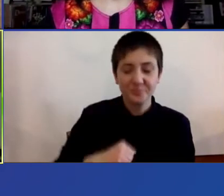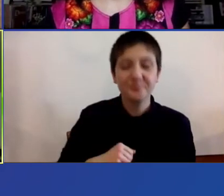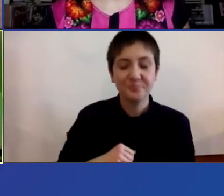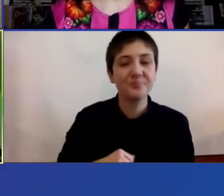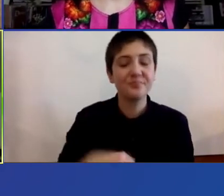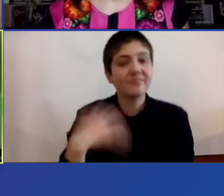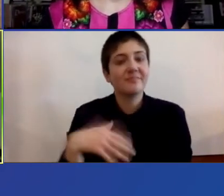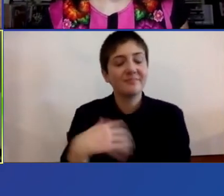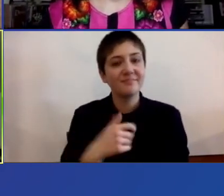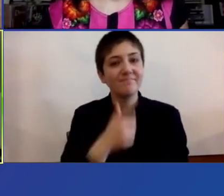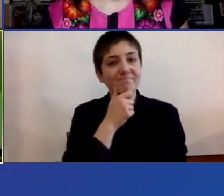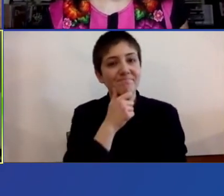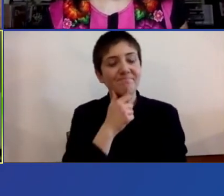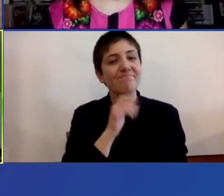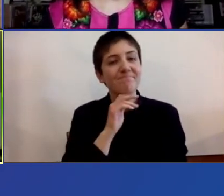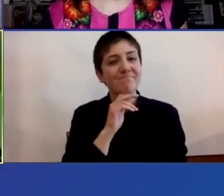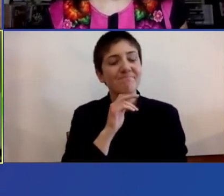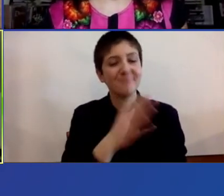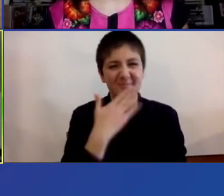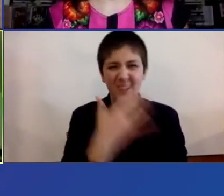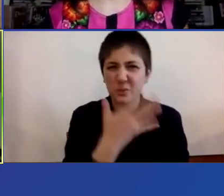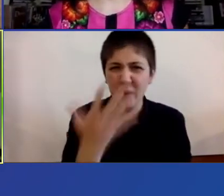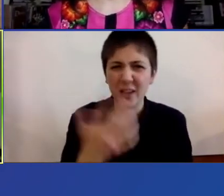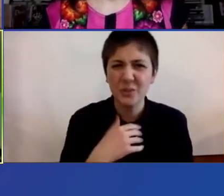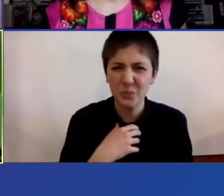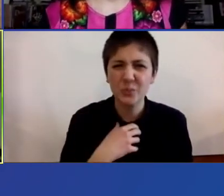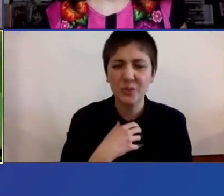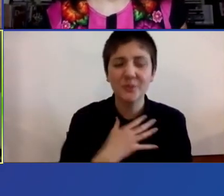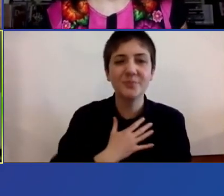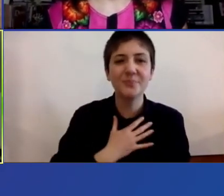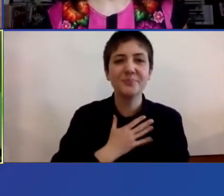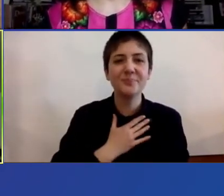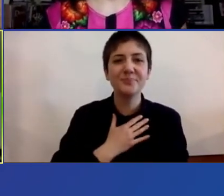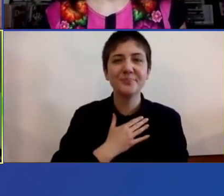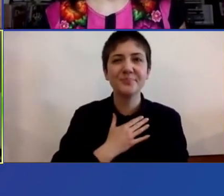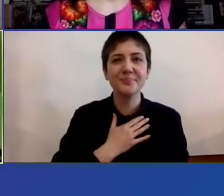for sharing that.